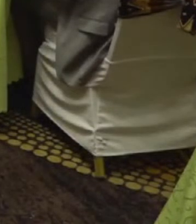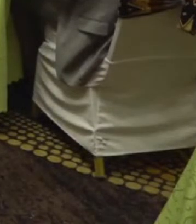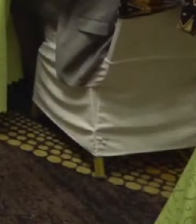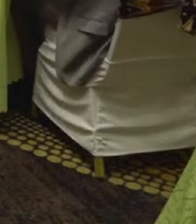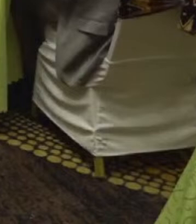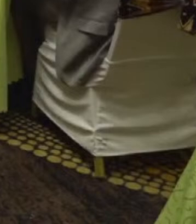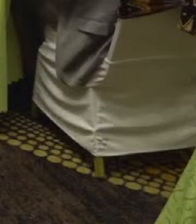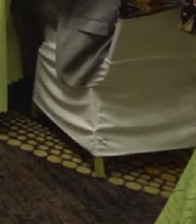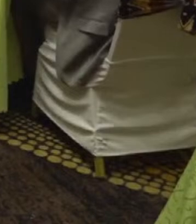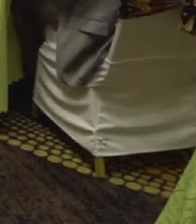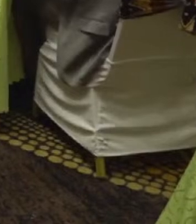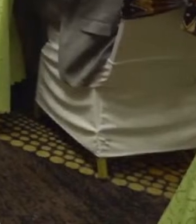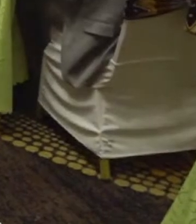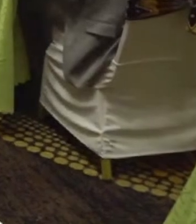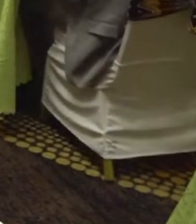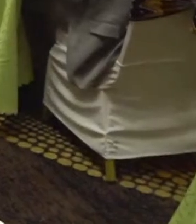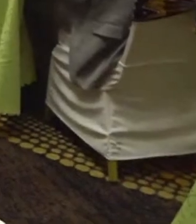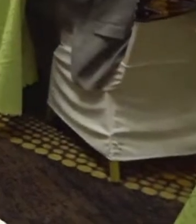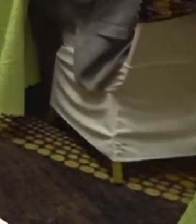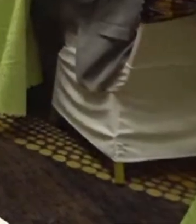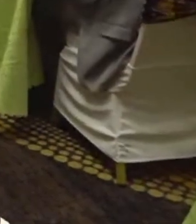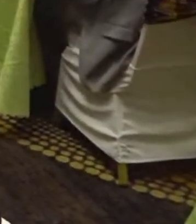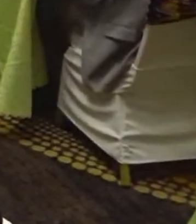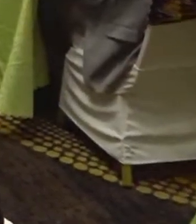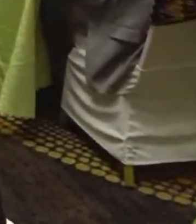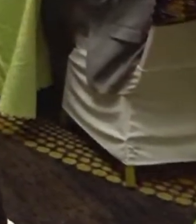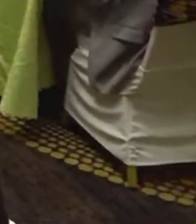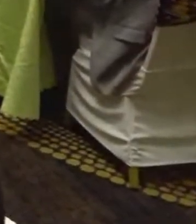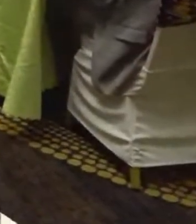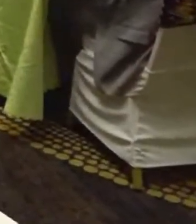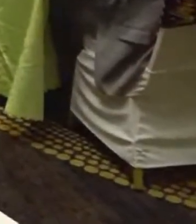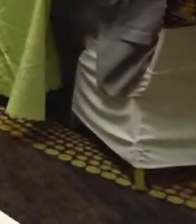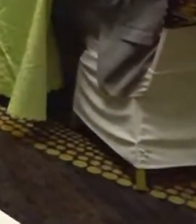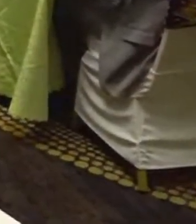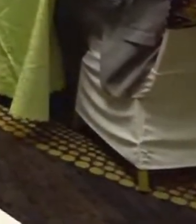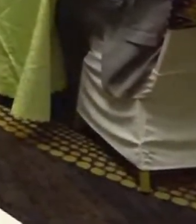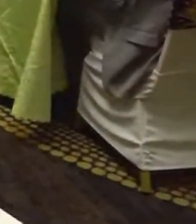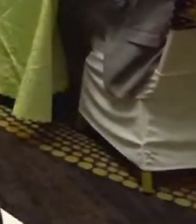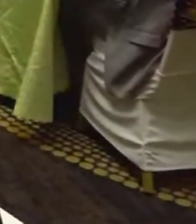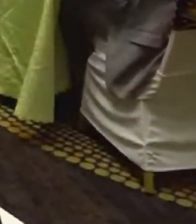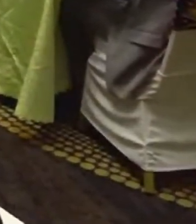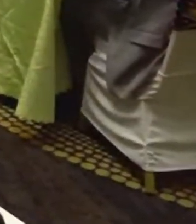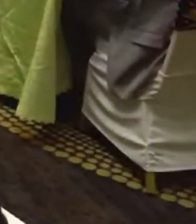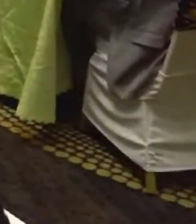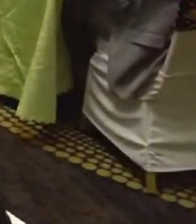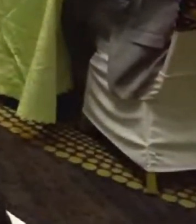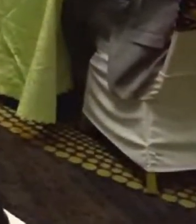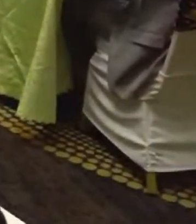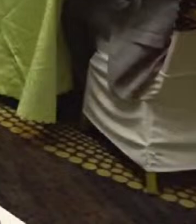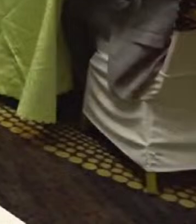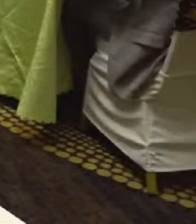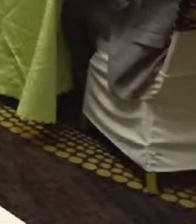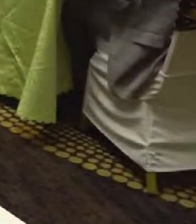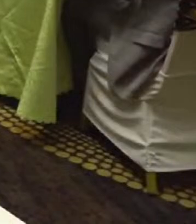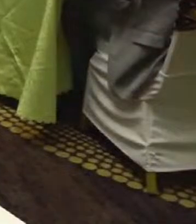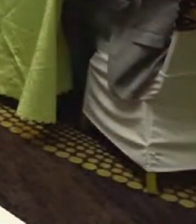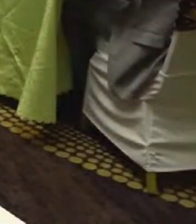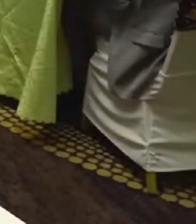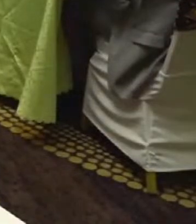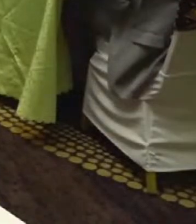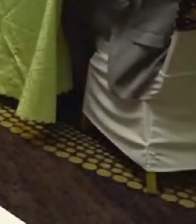Working Group, Japan, the Philippines, Egypt, and of course